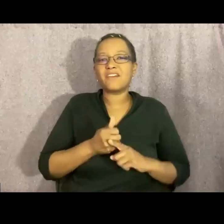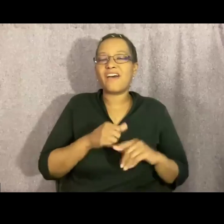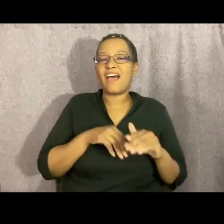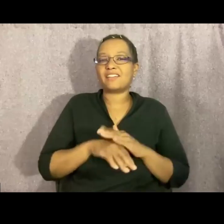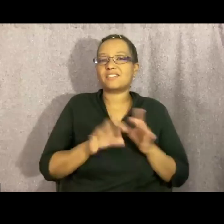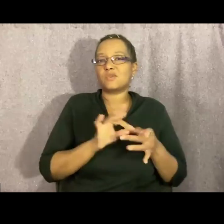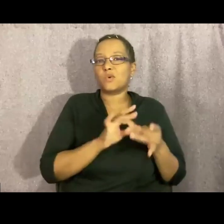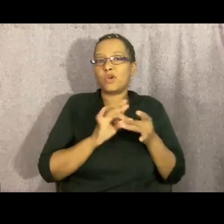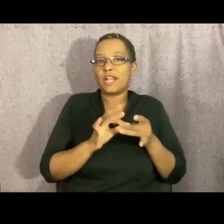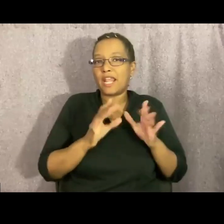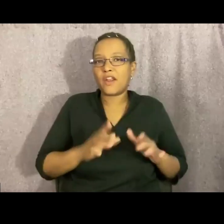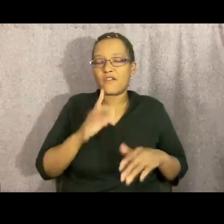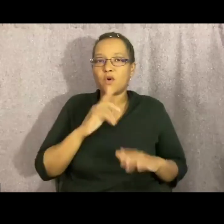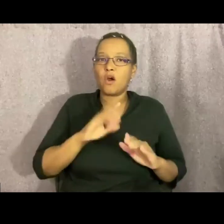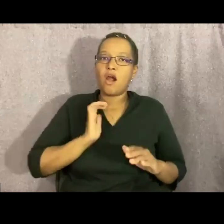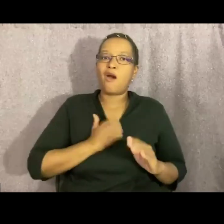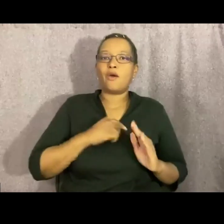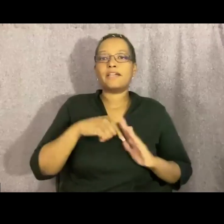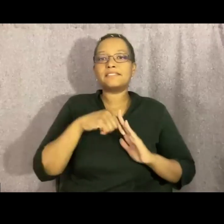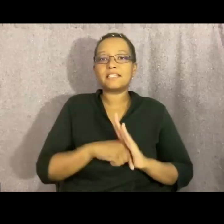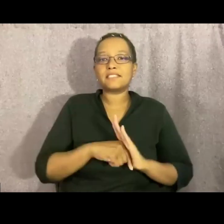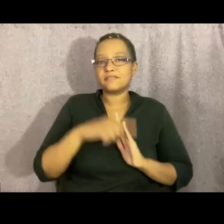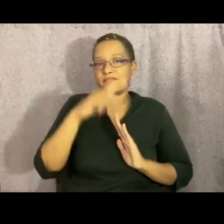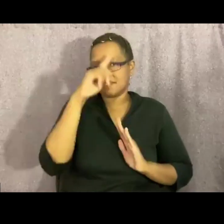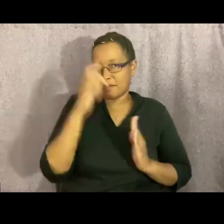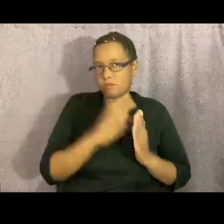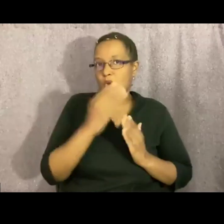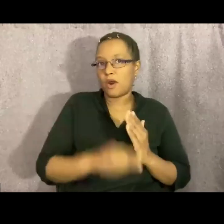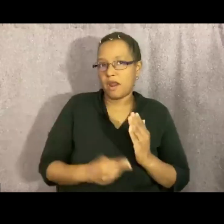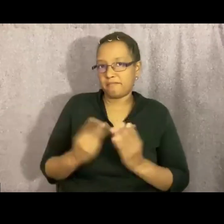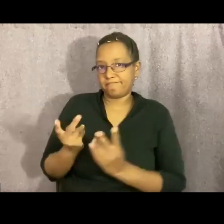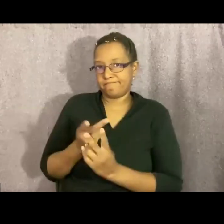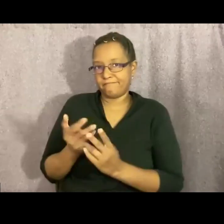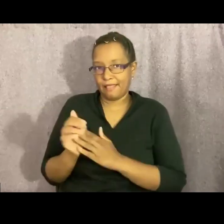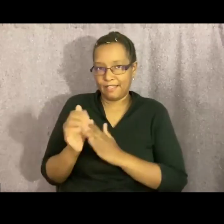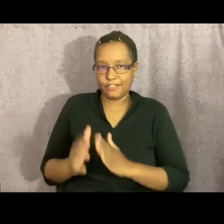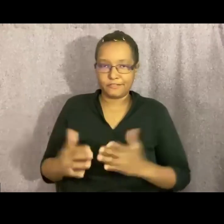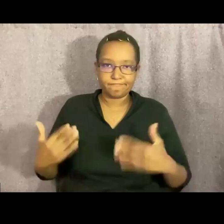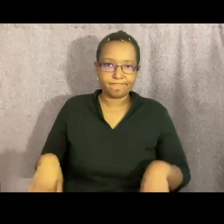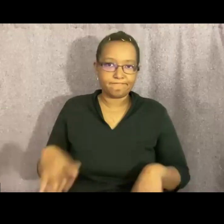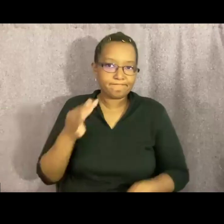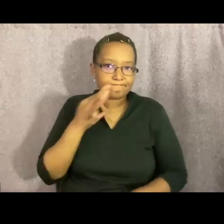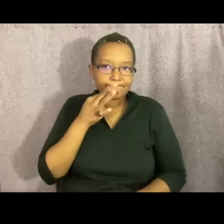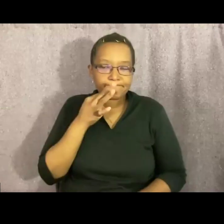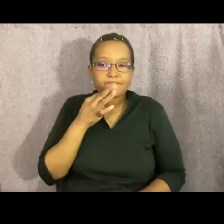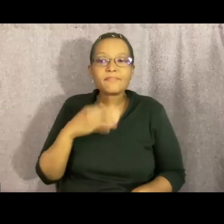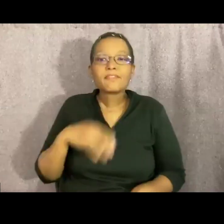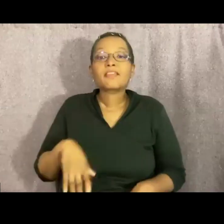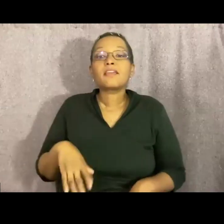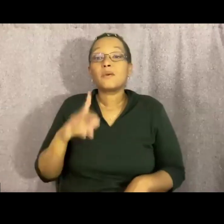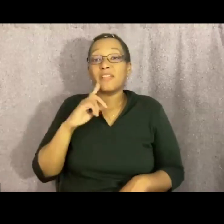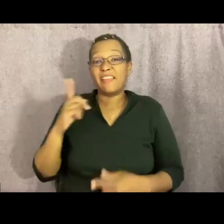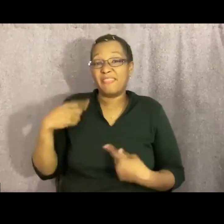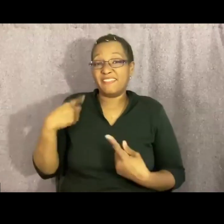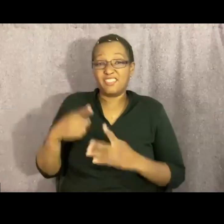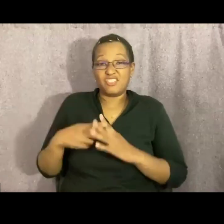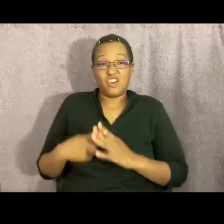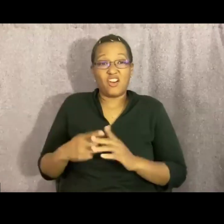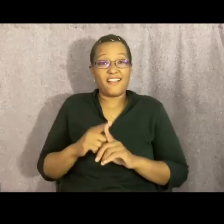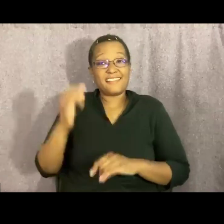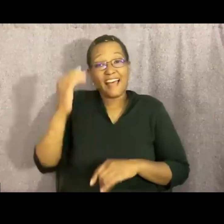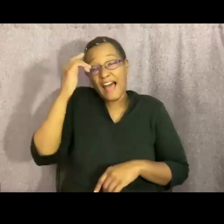intensive summer program. Going from Emerge as just a theoretical idea on a grant application to